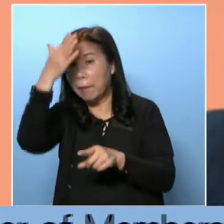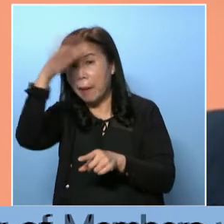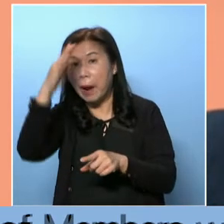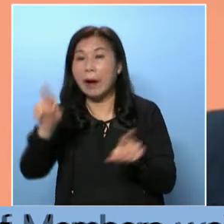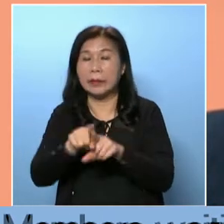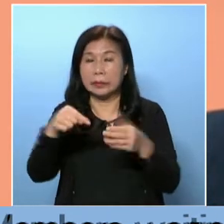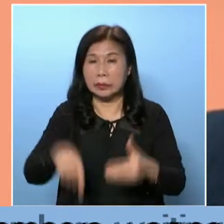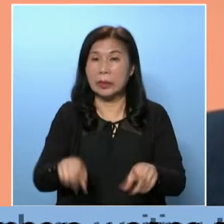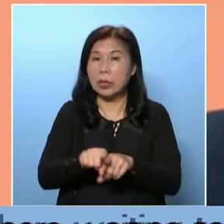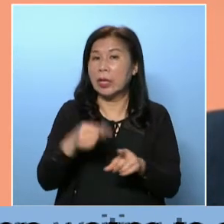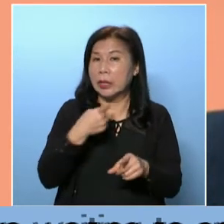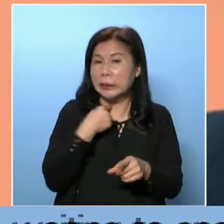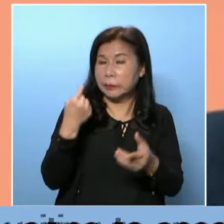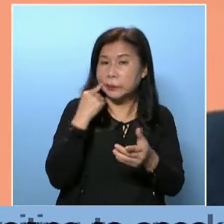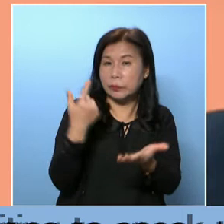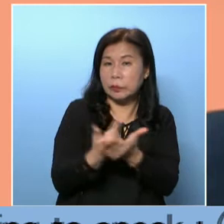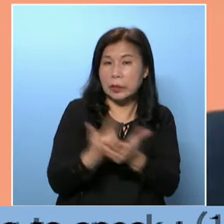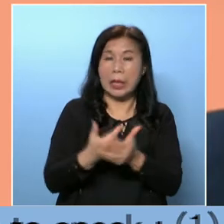service, and